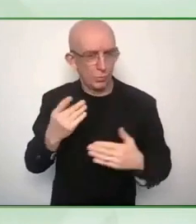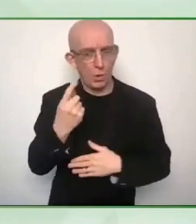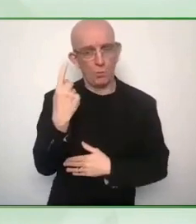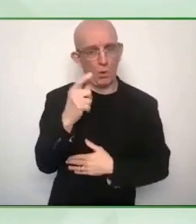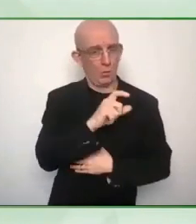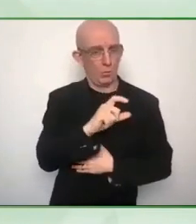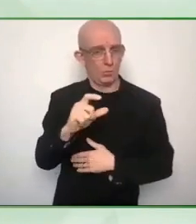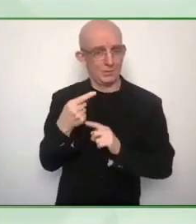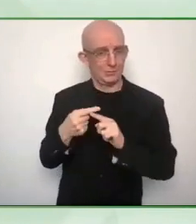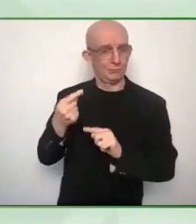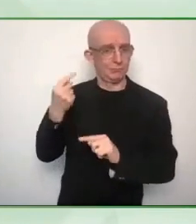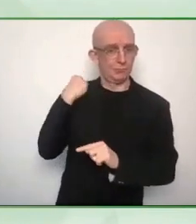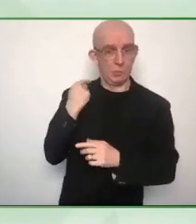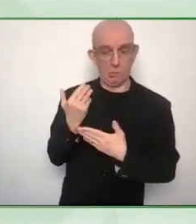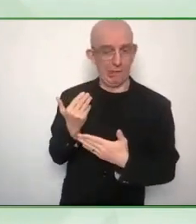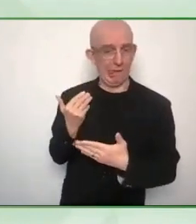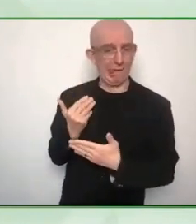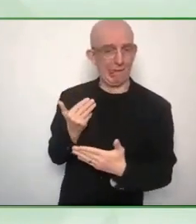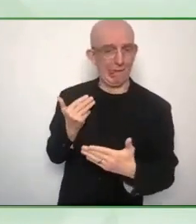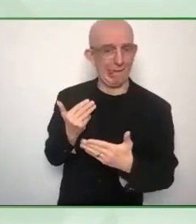Well,